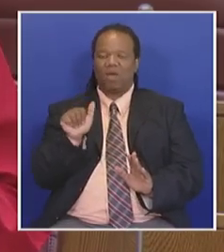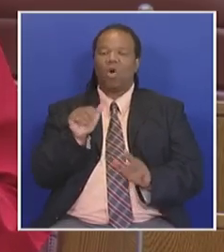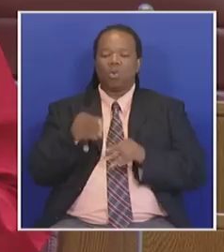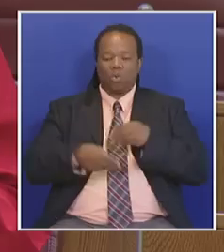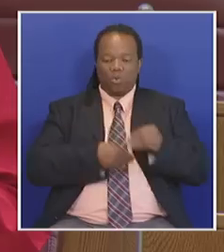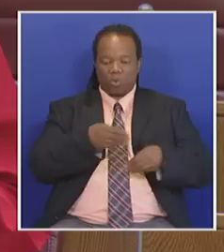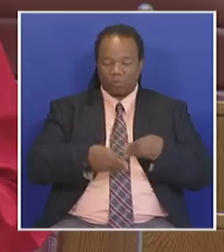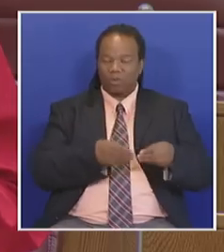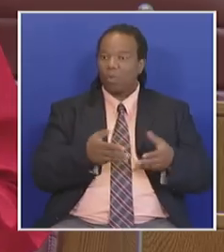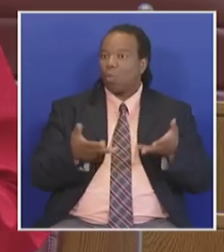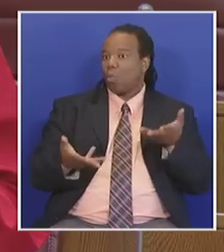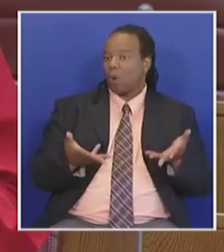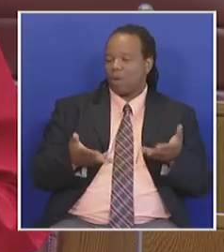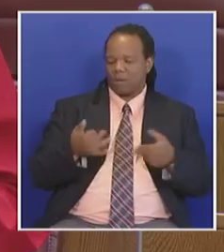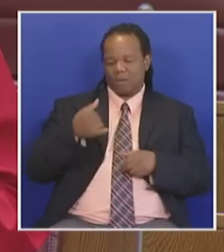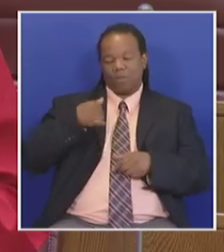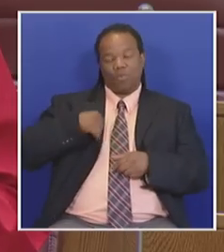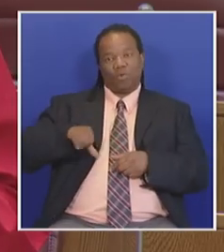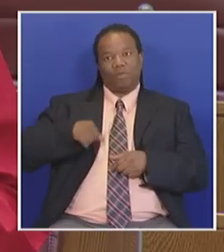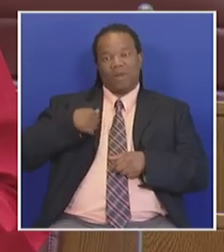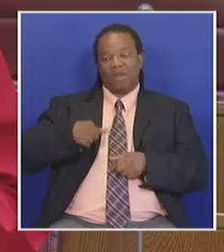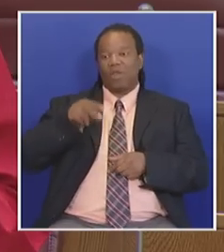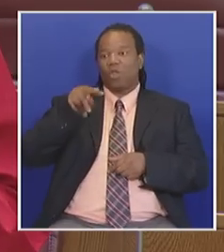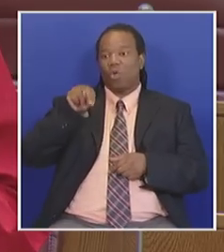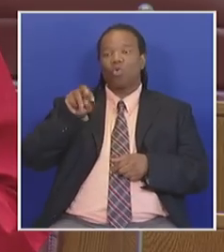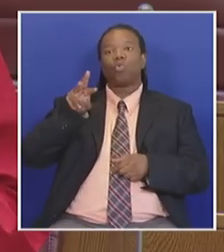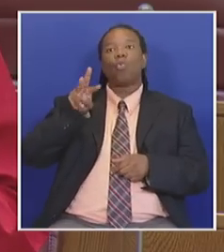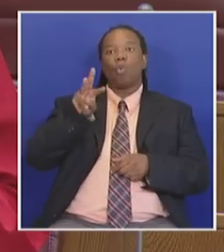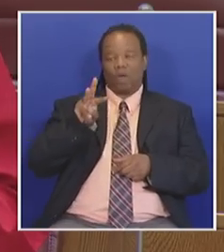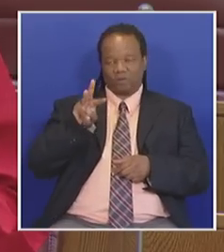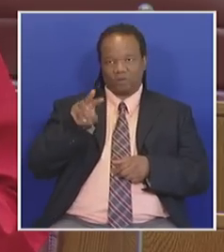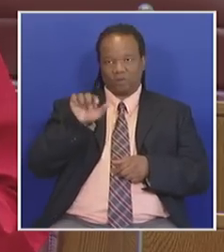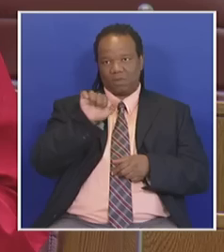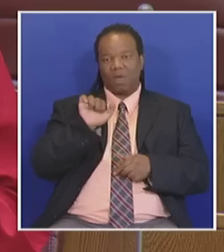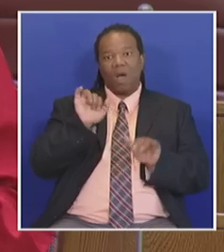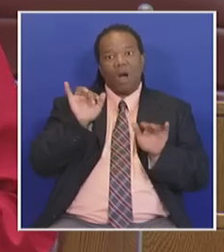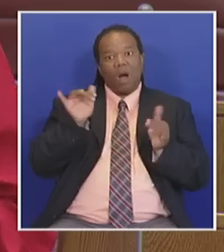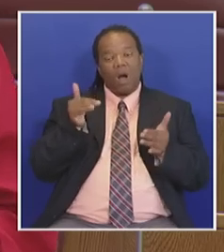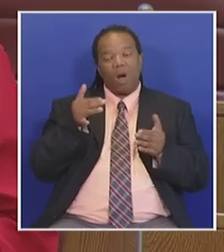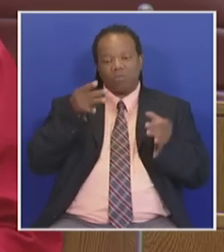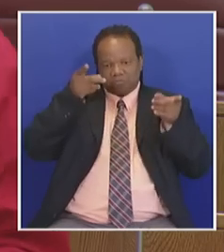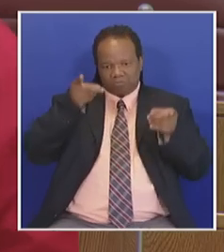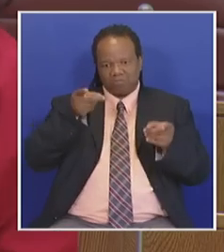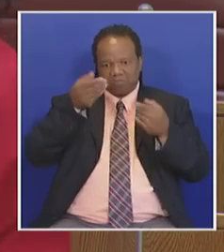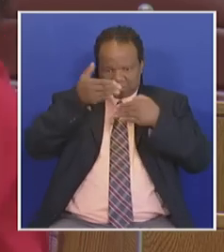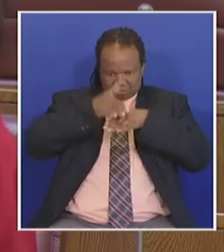in municipalities of Northwest and ways of implementation of its resolutions